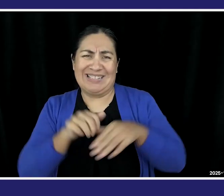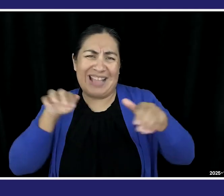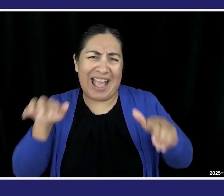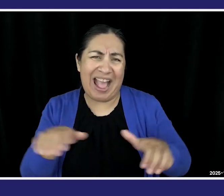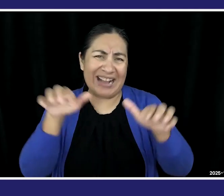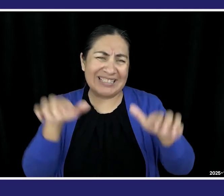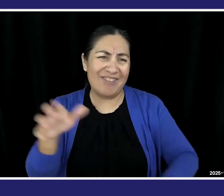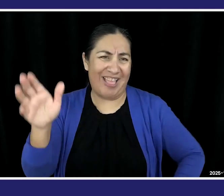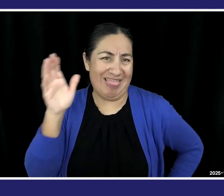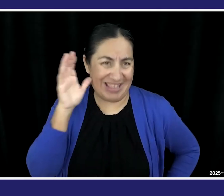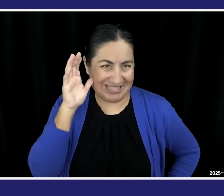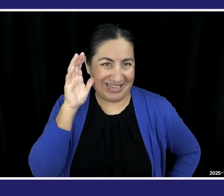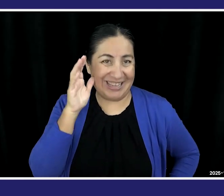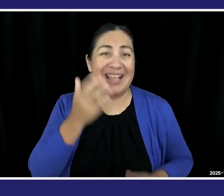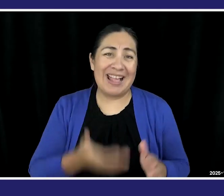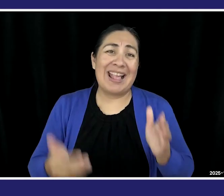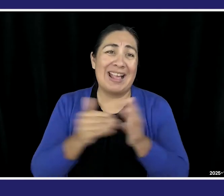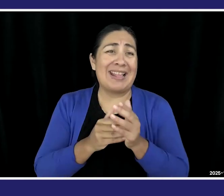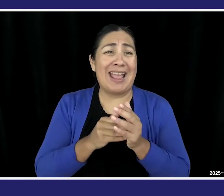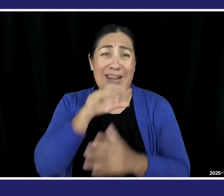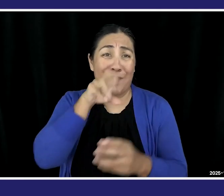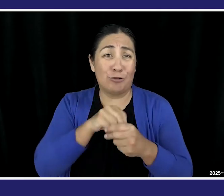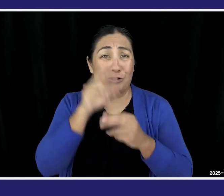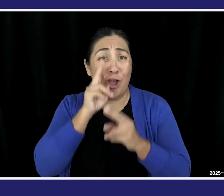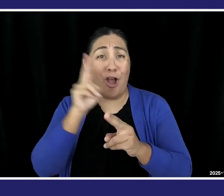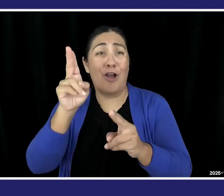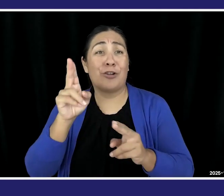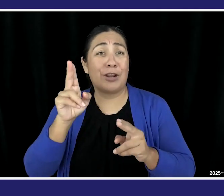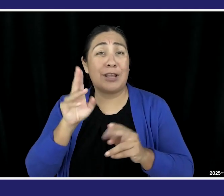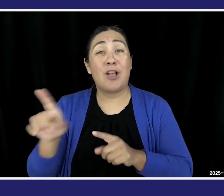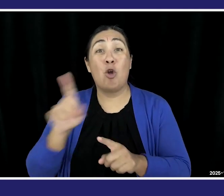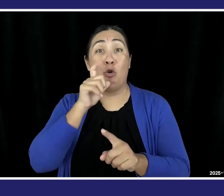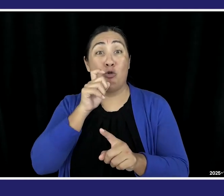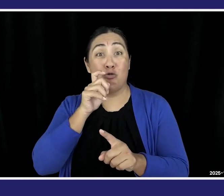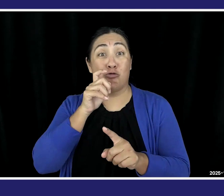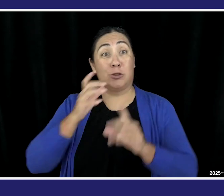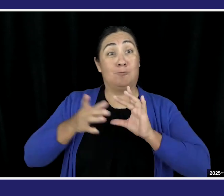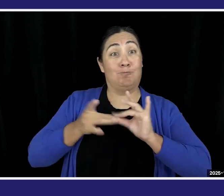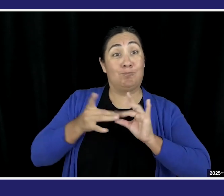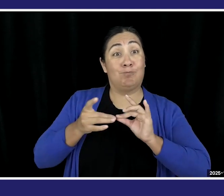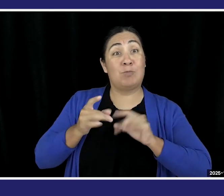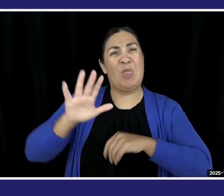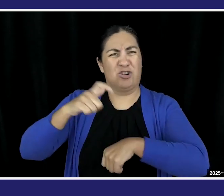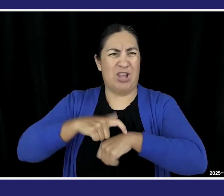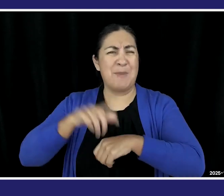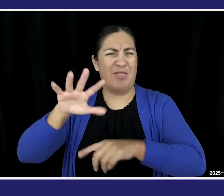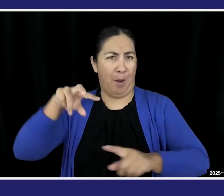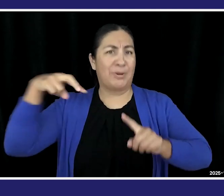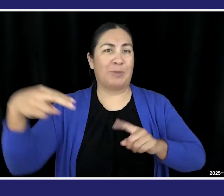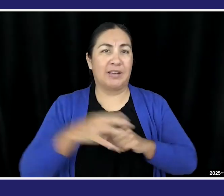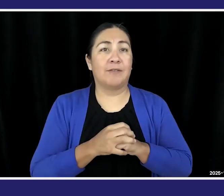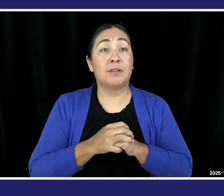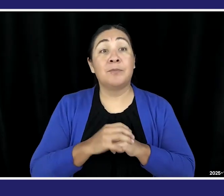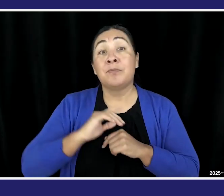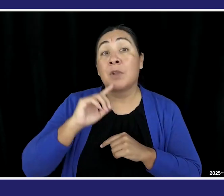perspective. Next slide, please. Just a couple different ways for you to provide public comment. You